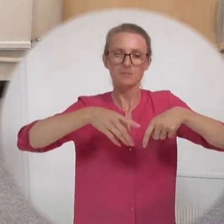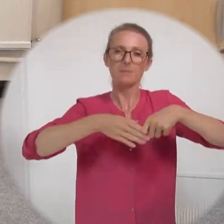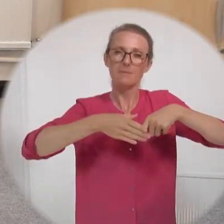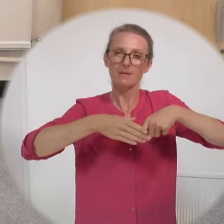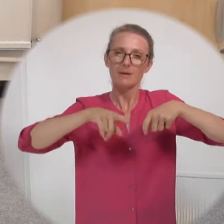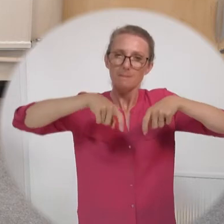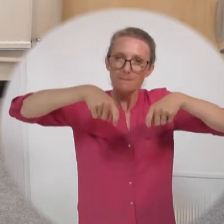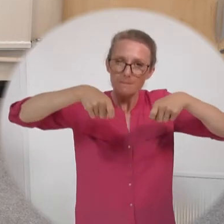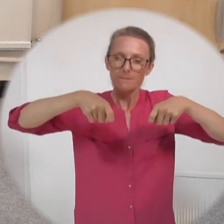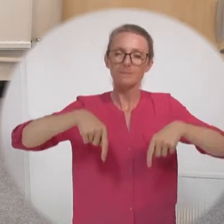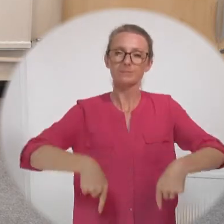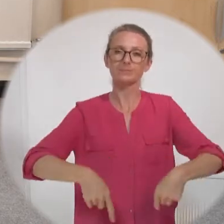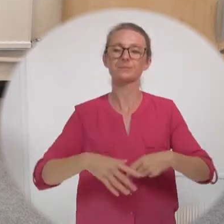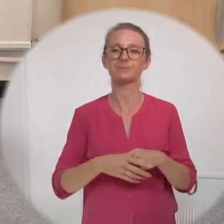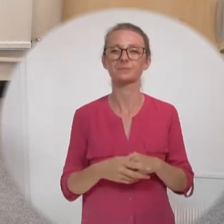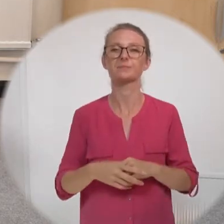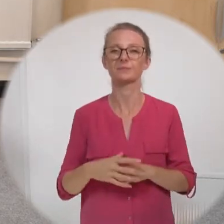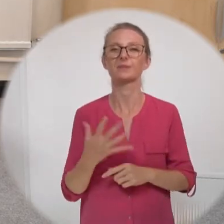4, 5,